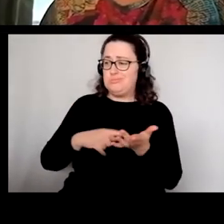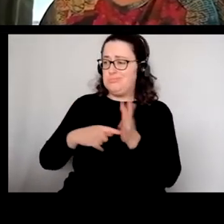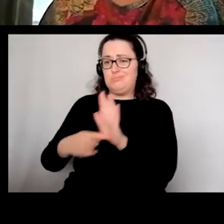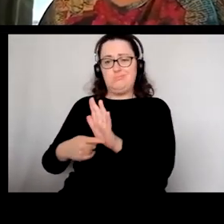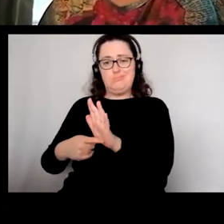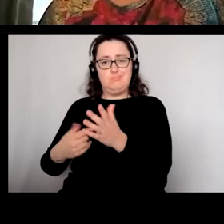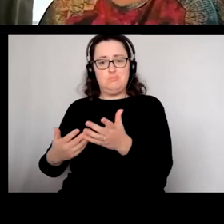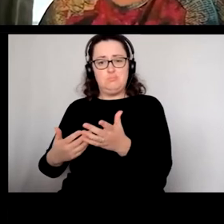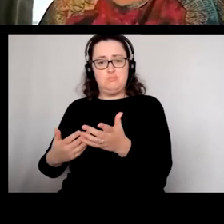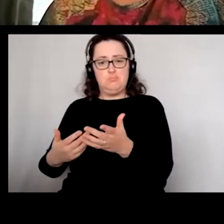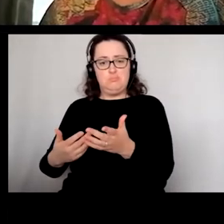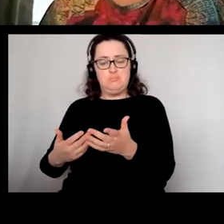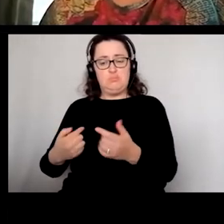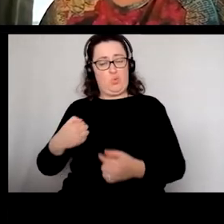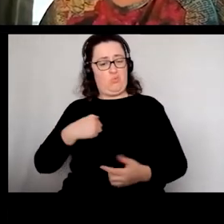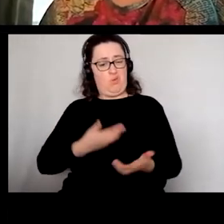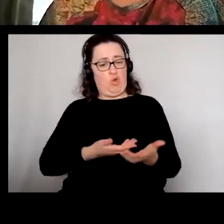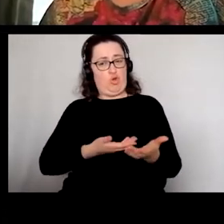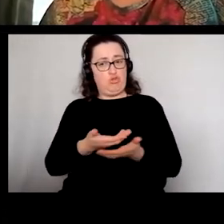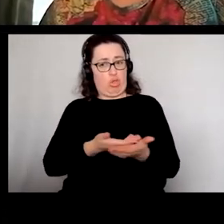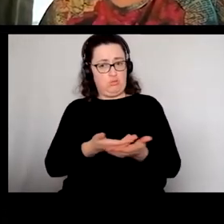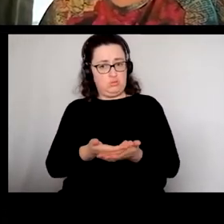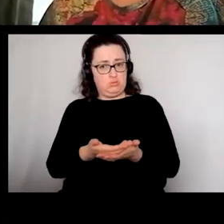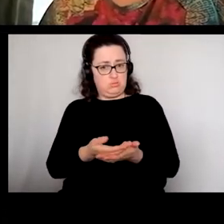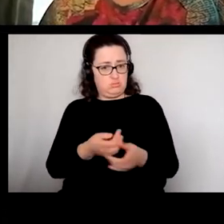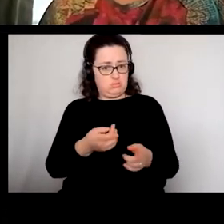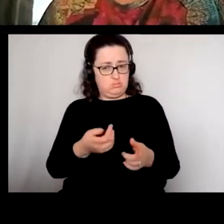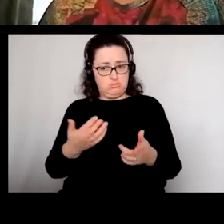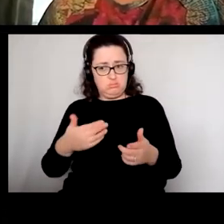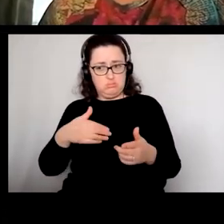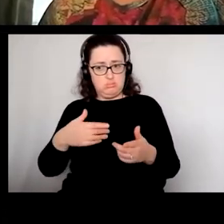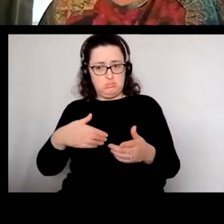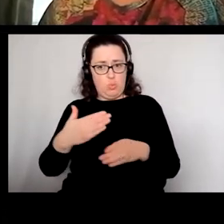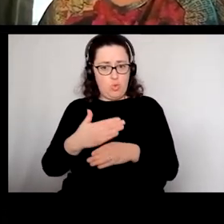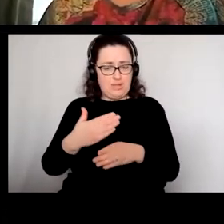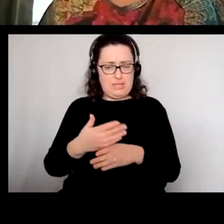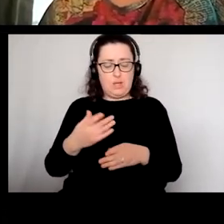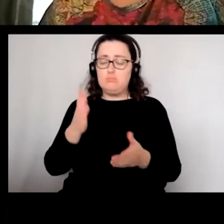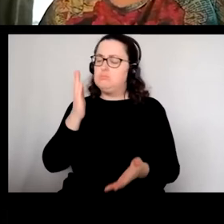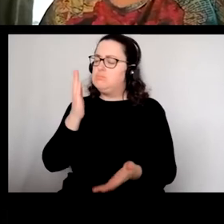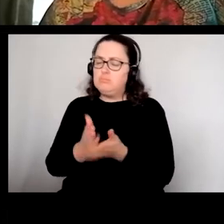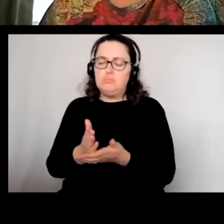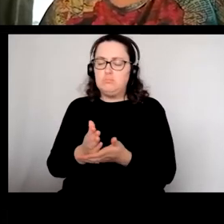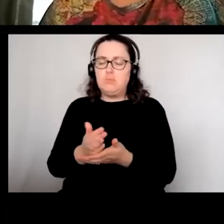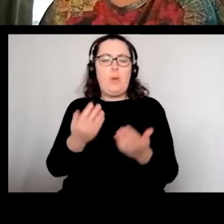you know, as a consultant working in the sector, you must see broad spectrum of museums